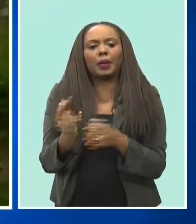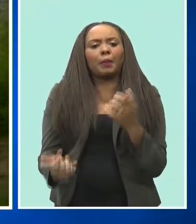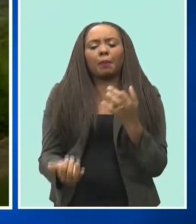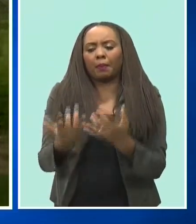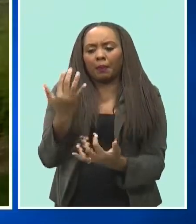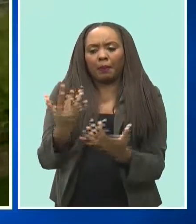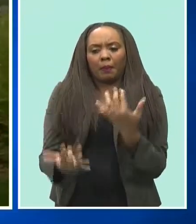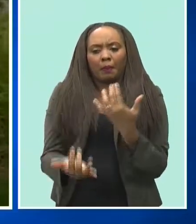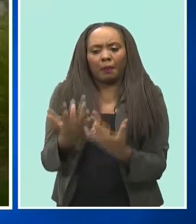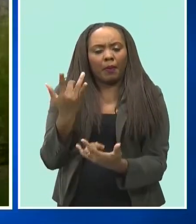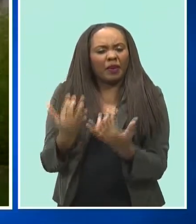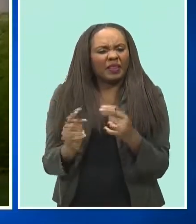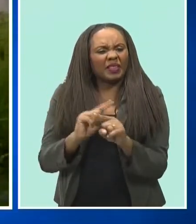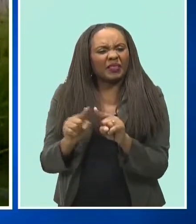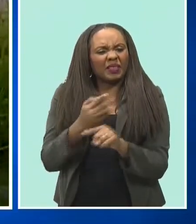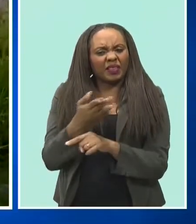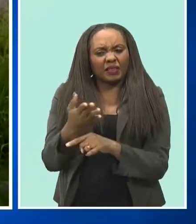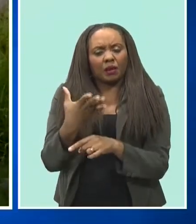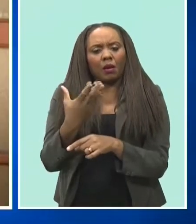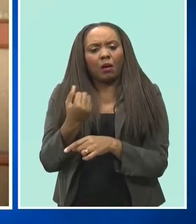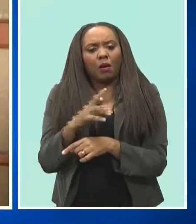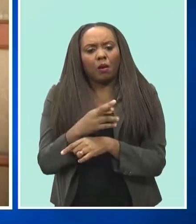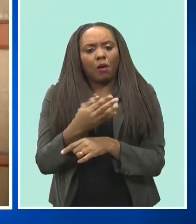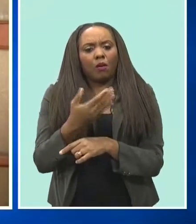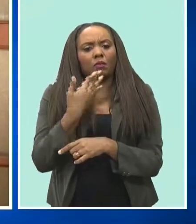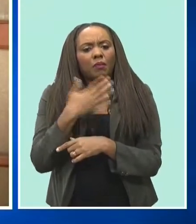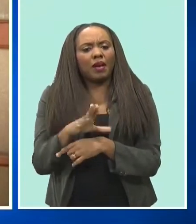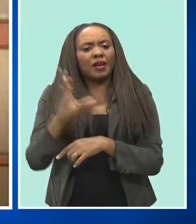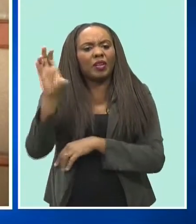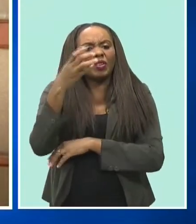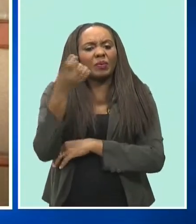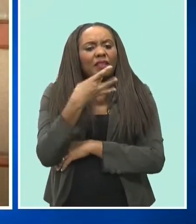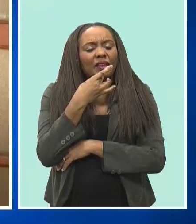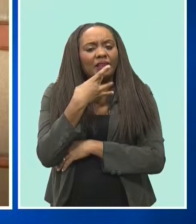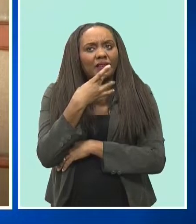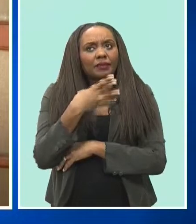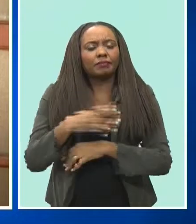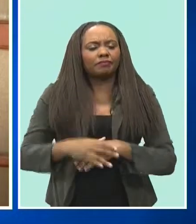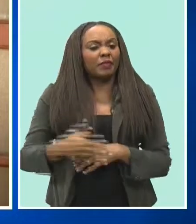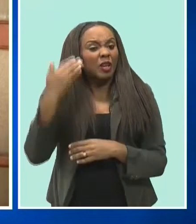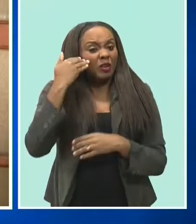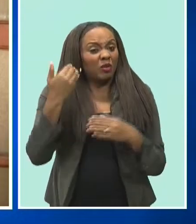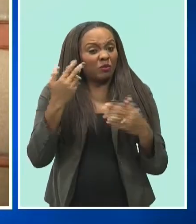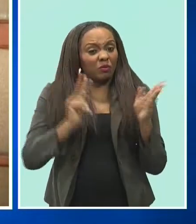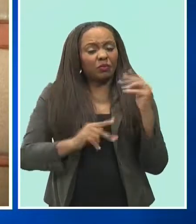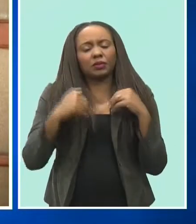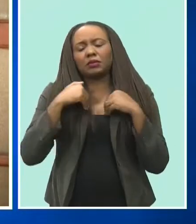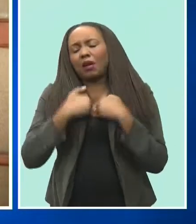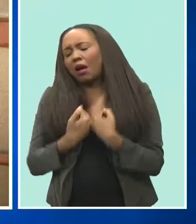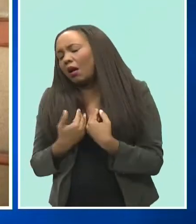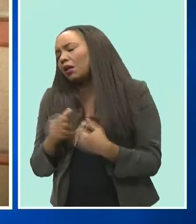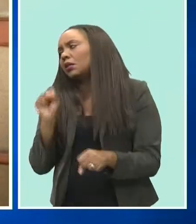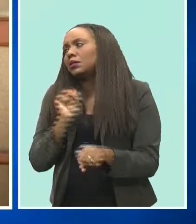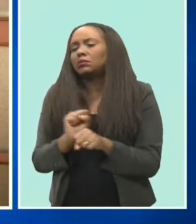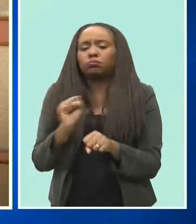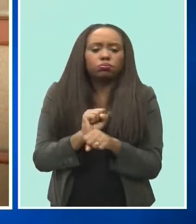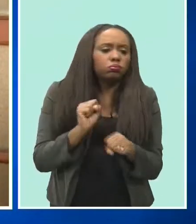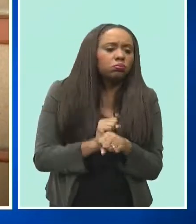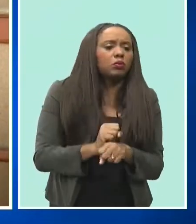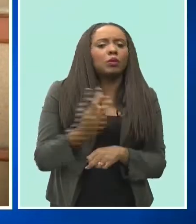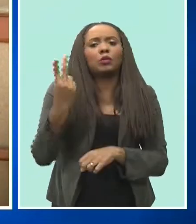burning and purchasing inferior Christmas lights. We know that people are going to be tired, they're going to be working hard. Some of them may be doing 2 jobs,